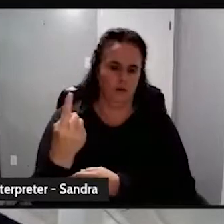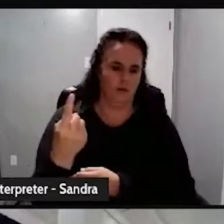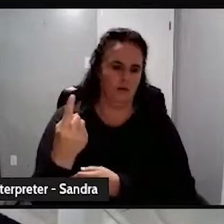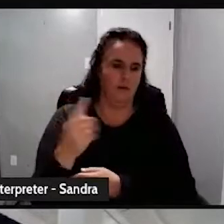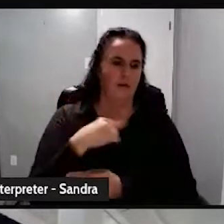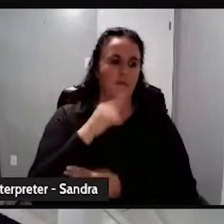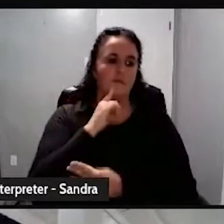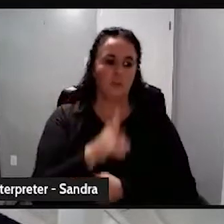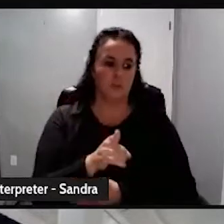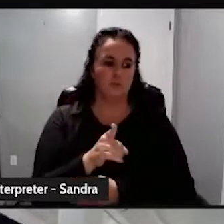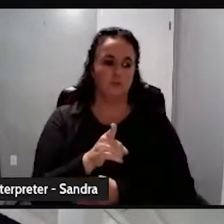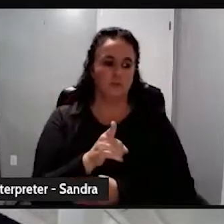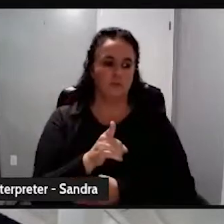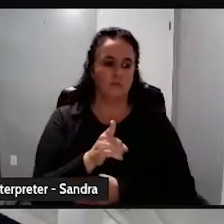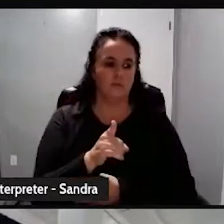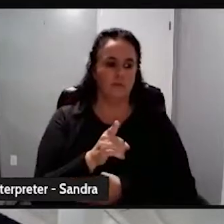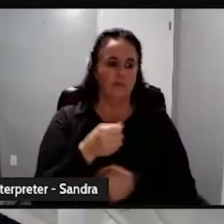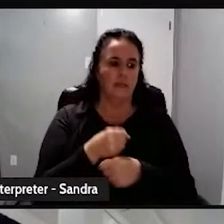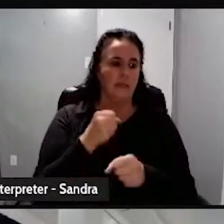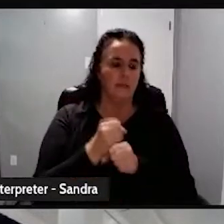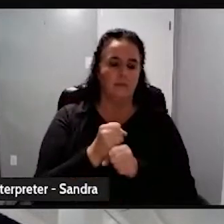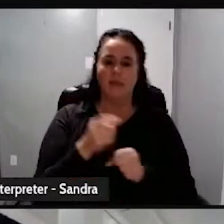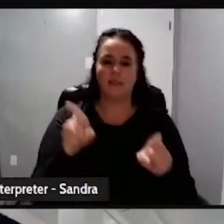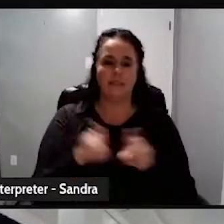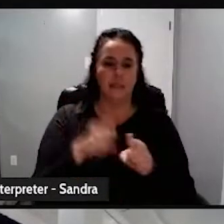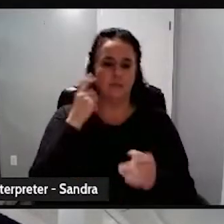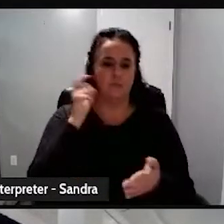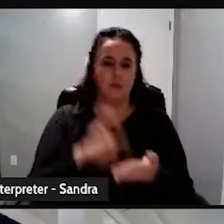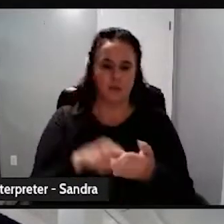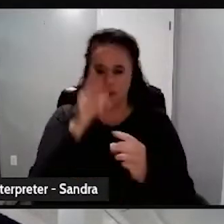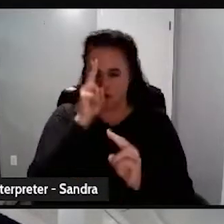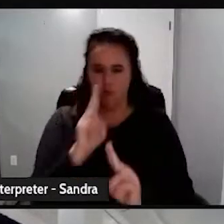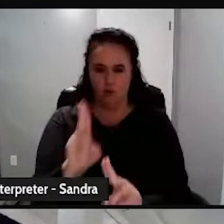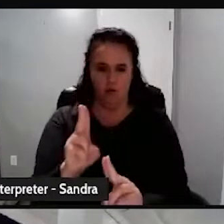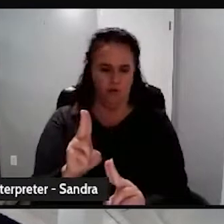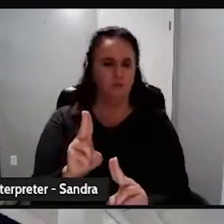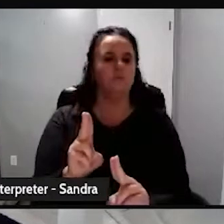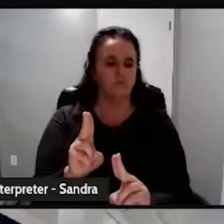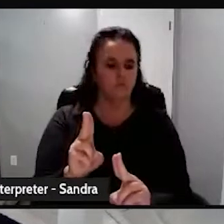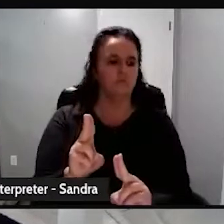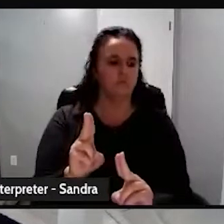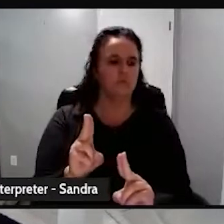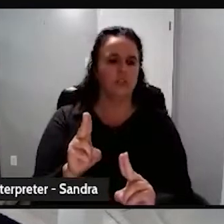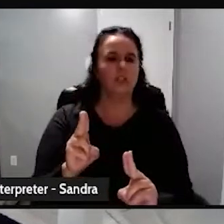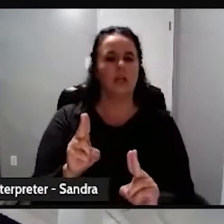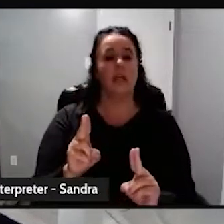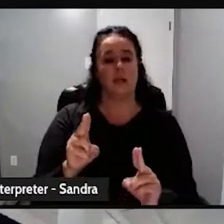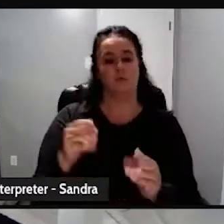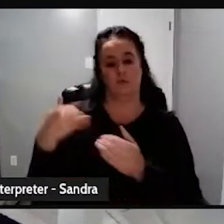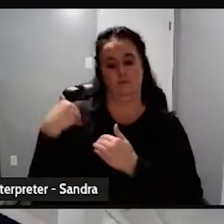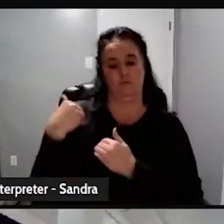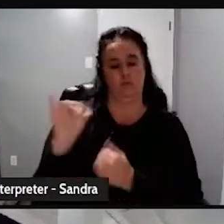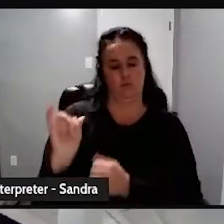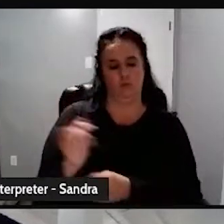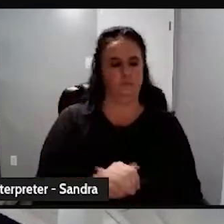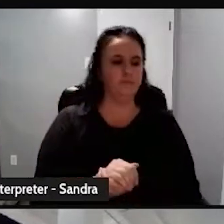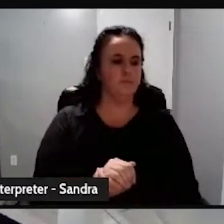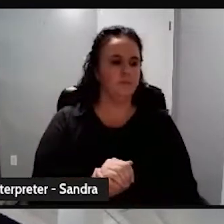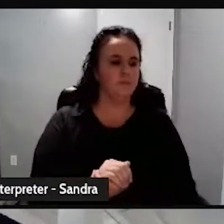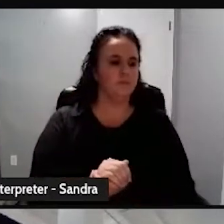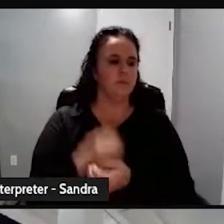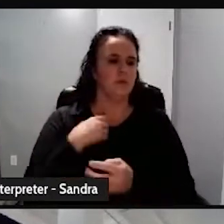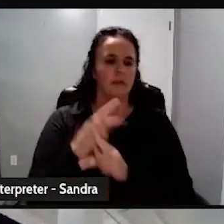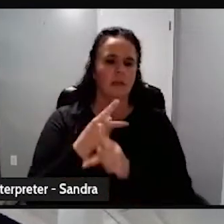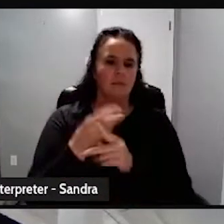sure make the same acknowledgement with the same sense of honor and responsibility. I am going to keep